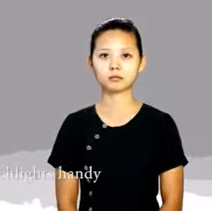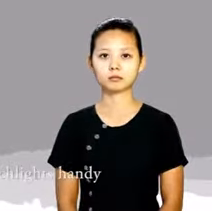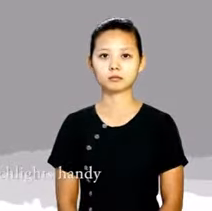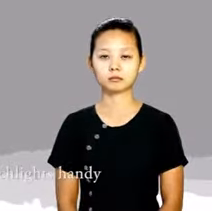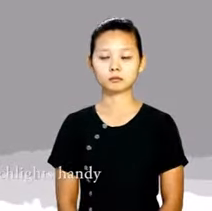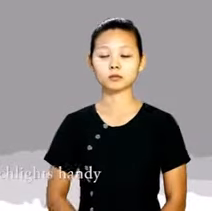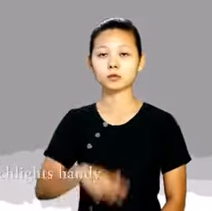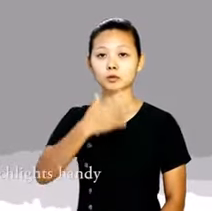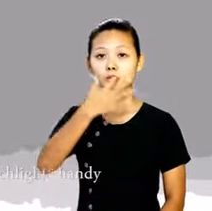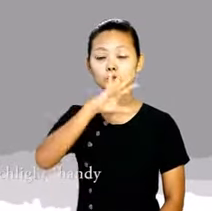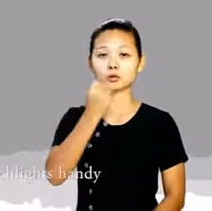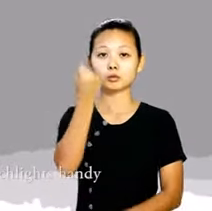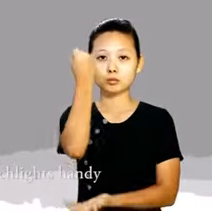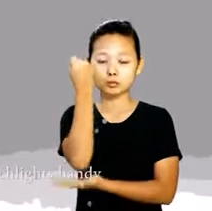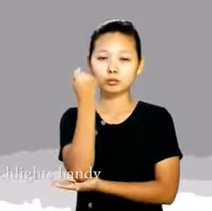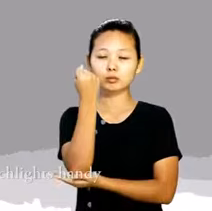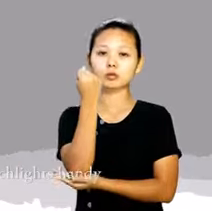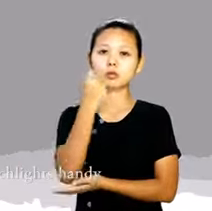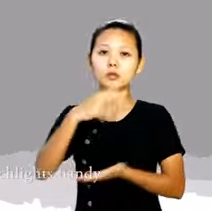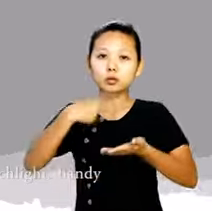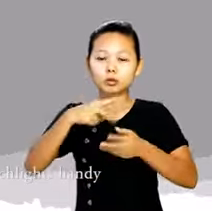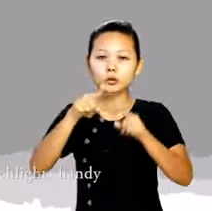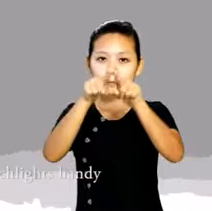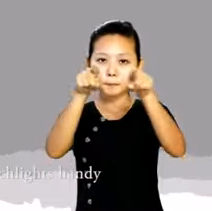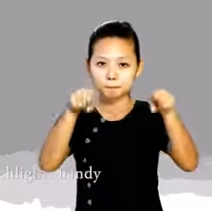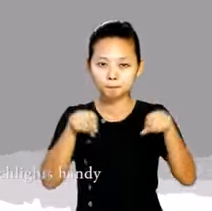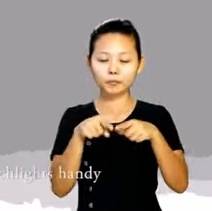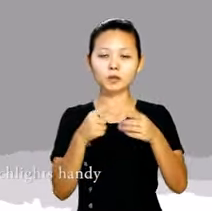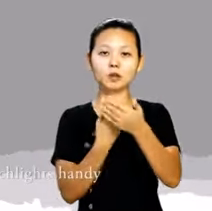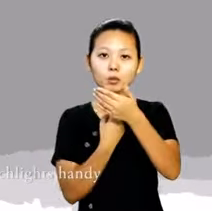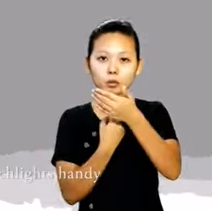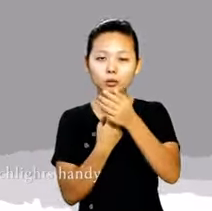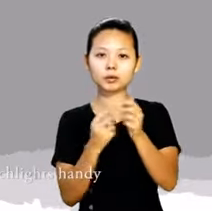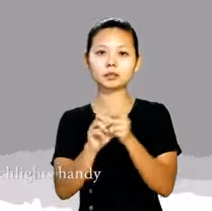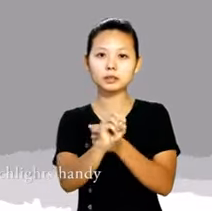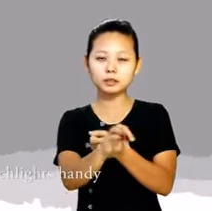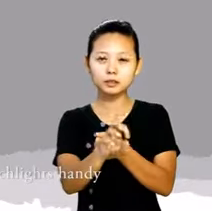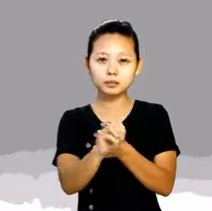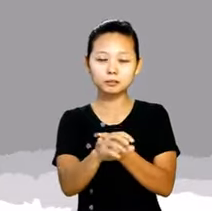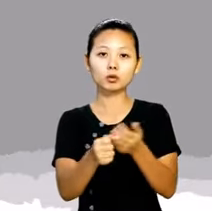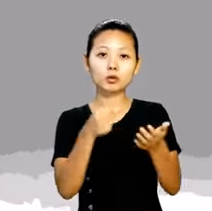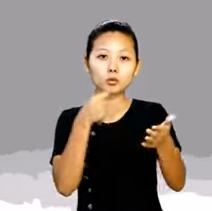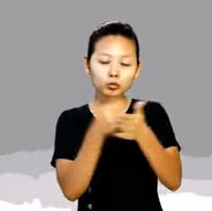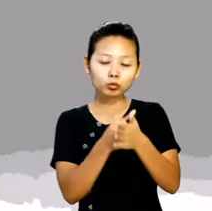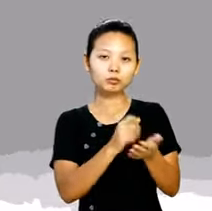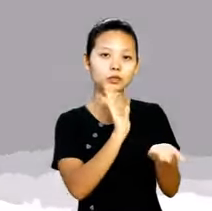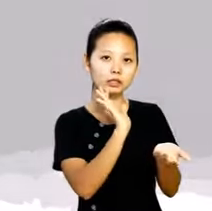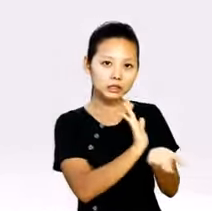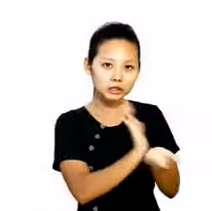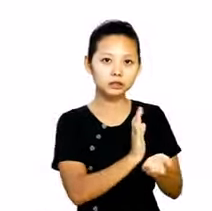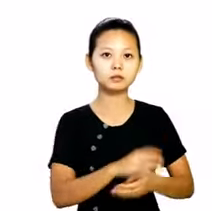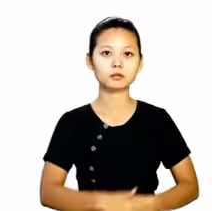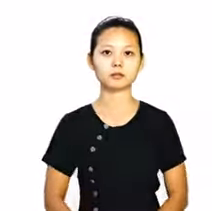Keep purified water, dry food, candles, and torchlights handy.